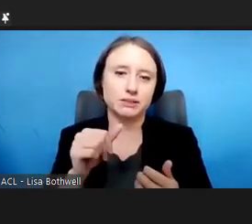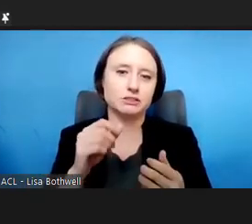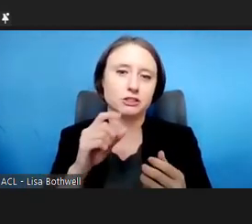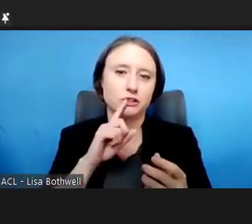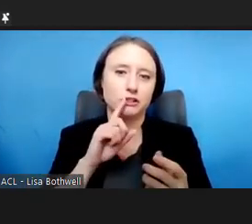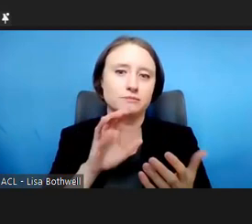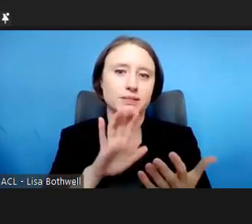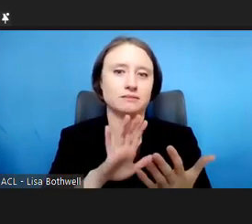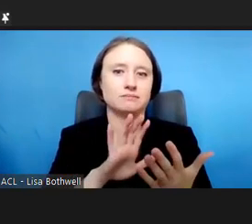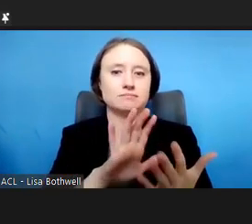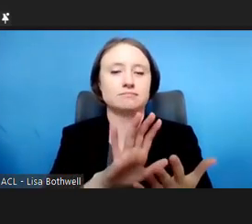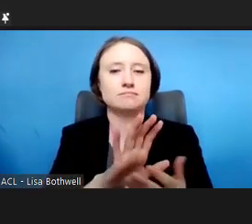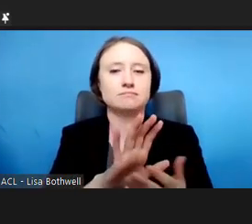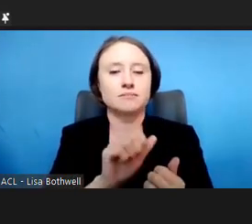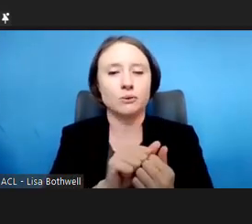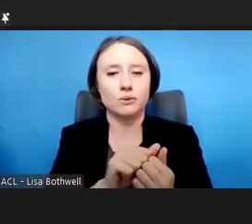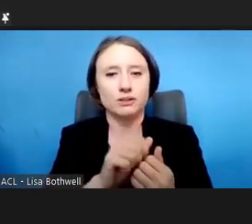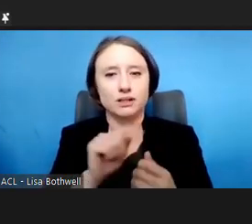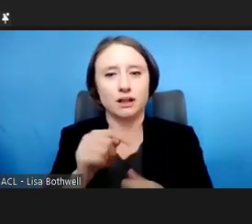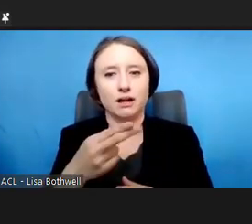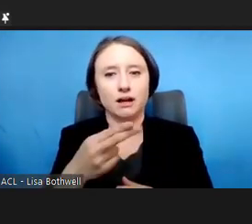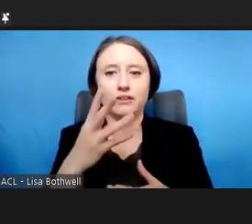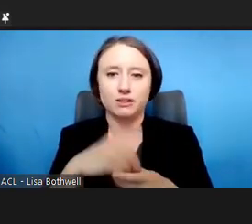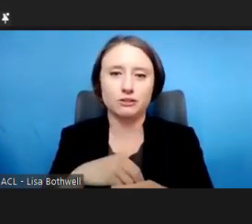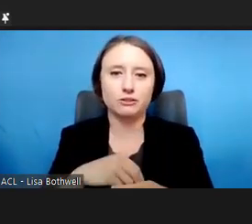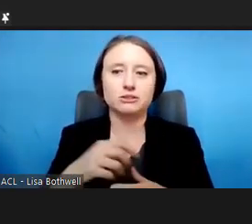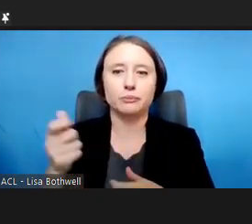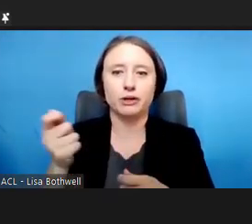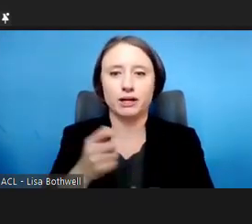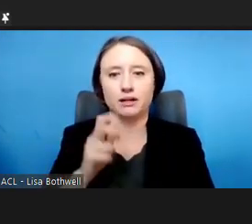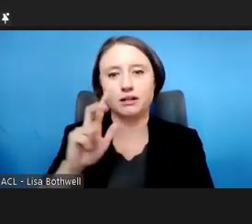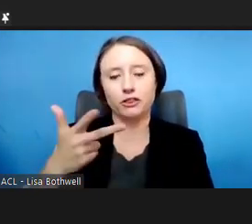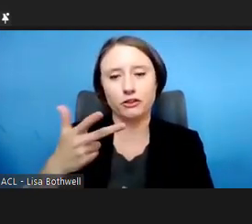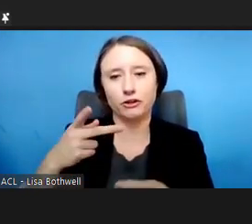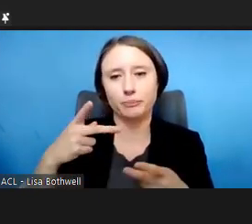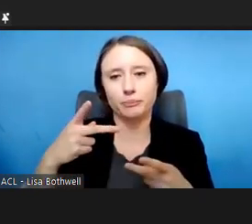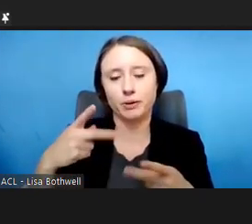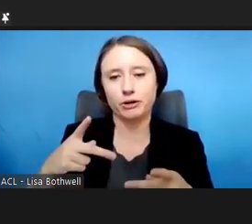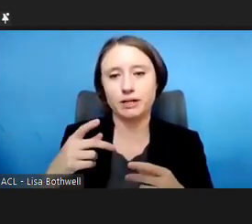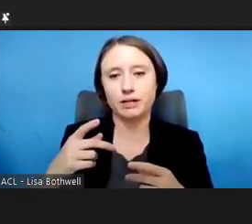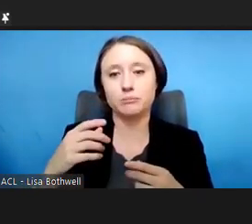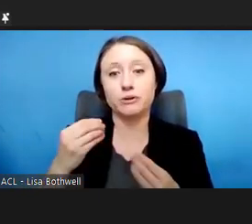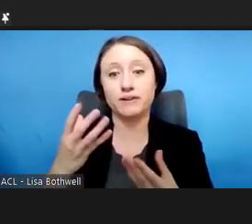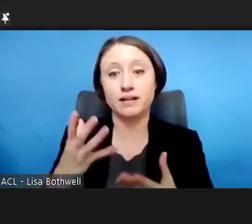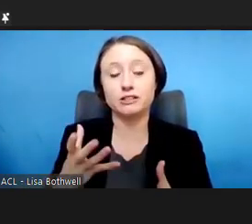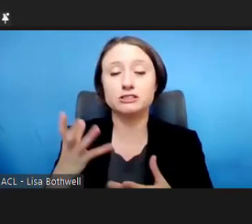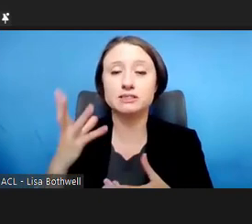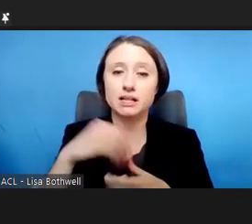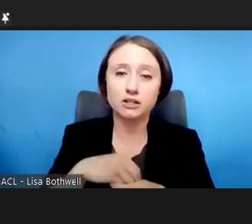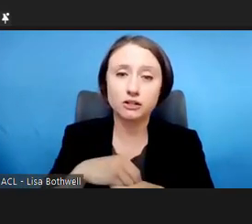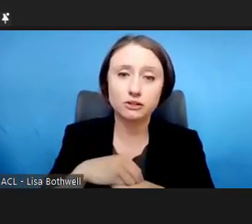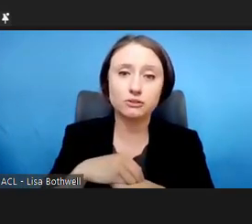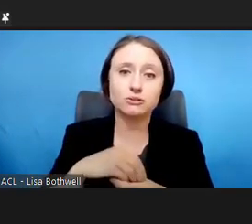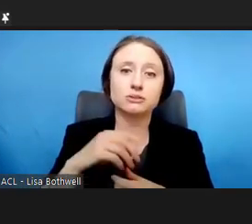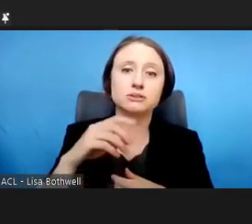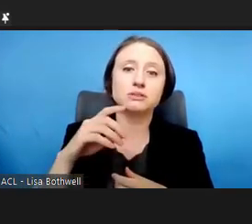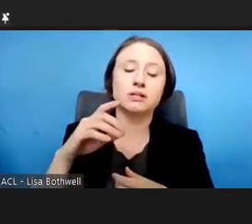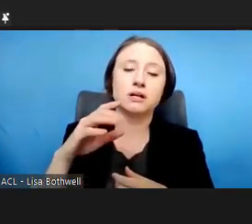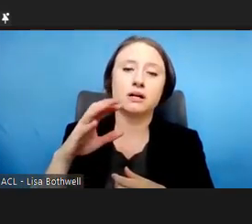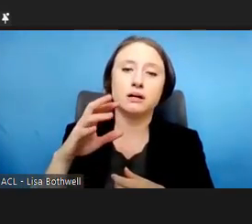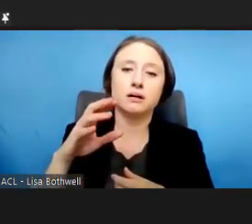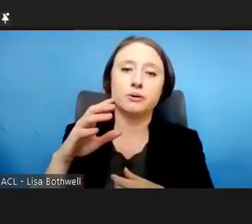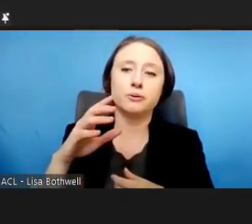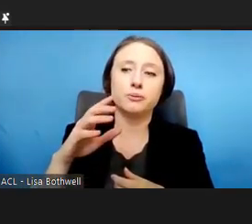Some of what we've seen from persons with disabilities who have been using telehealth is challenges